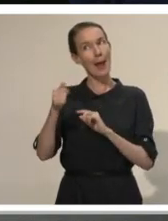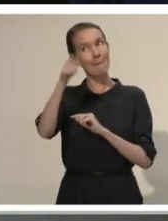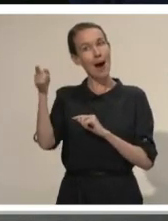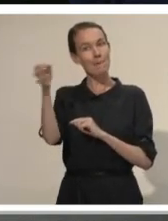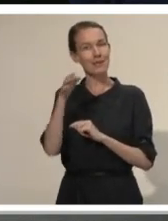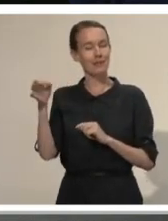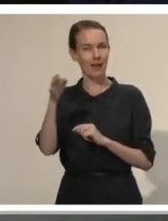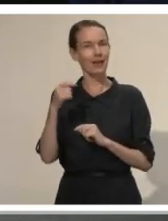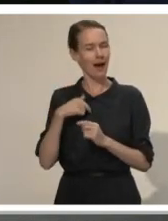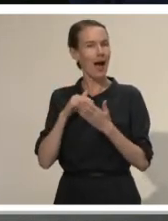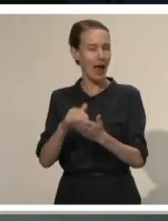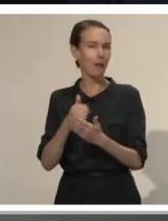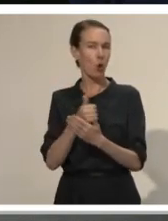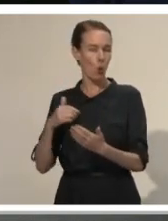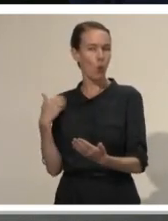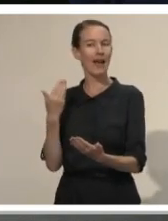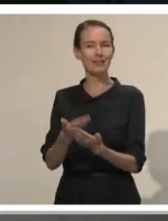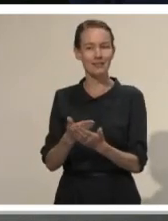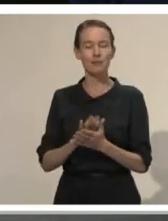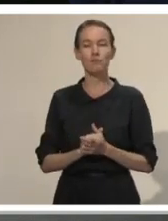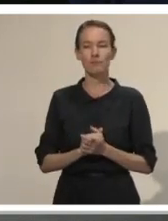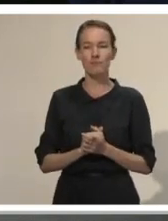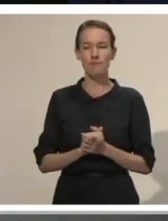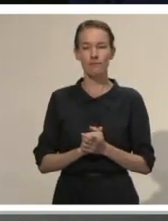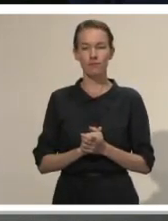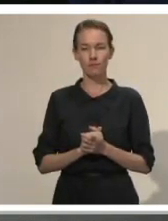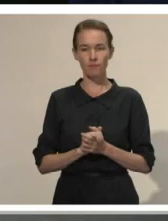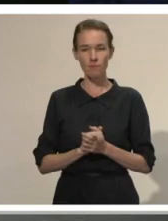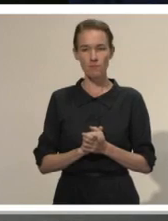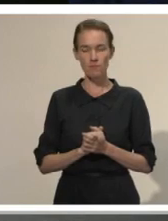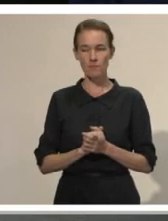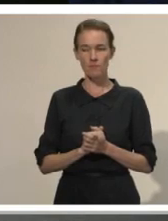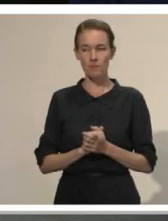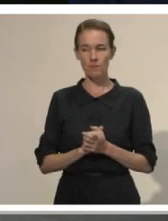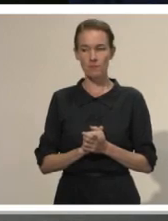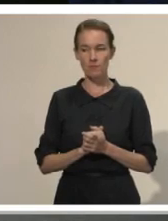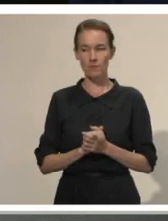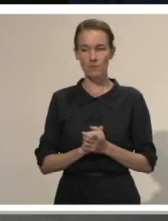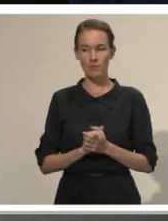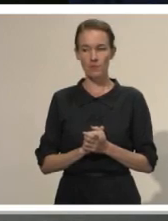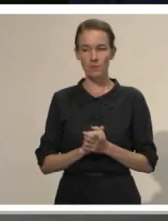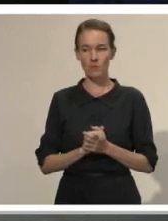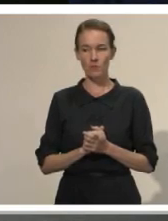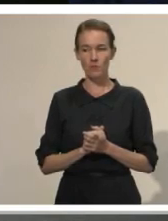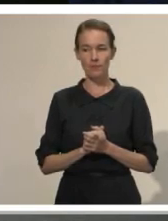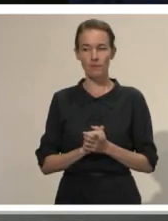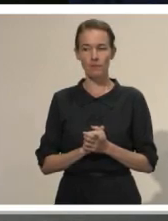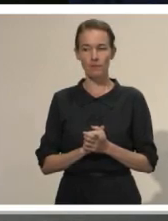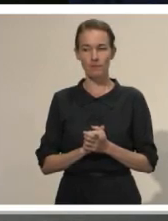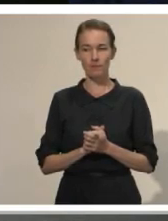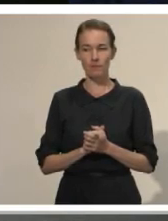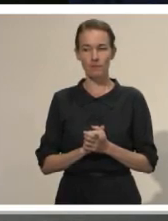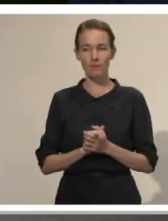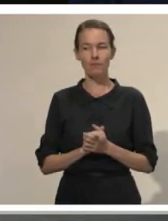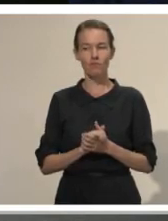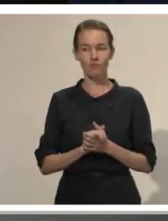at over Ihu Mātau? Have they completely ground to a halt during this COVID response, or have there been ongoing talks that the government's